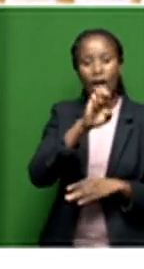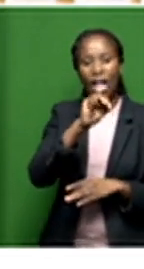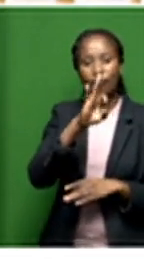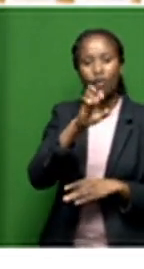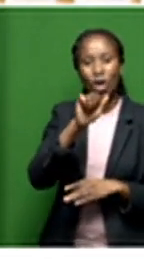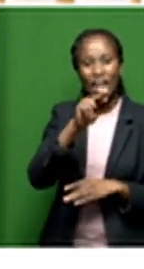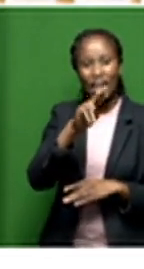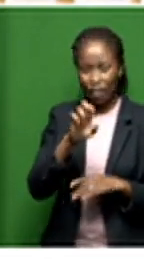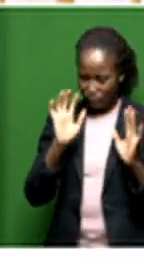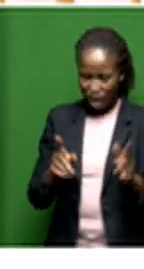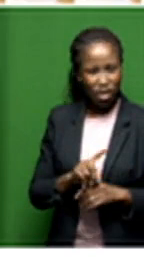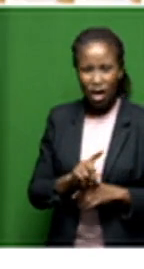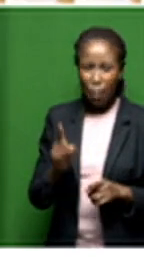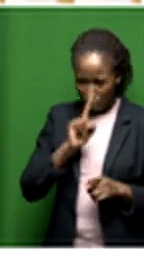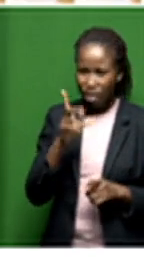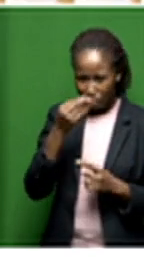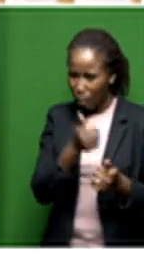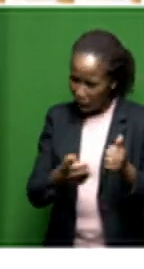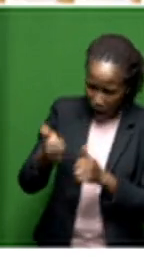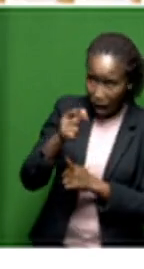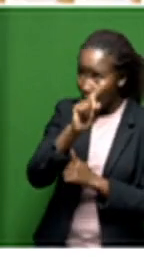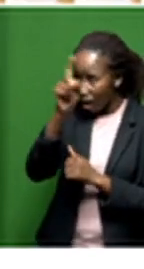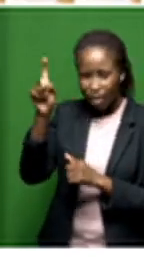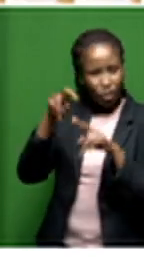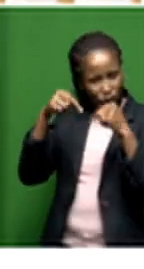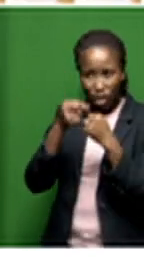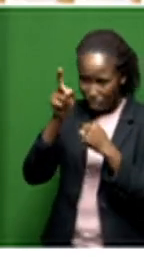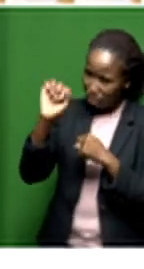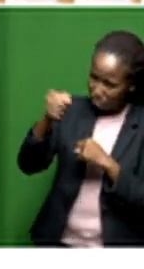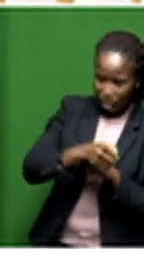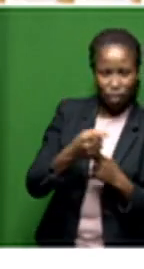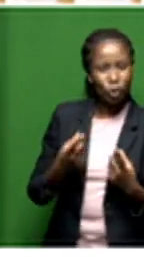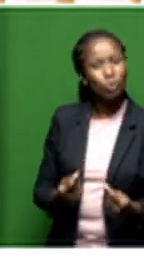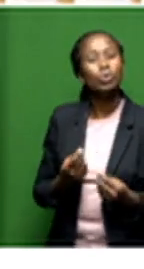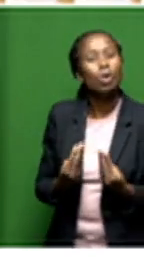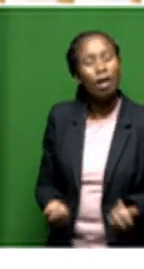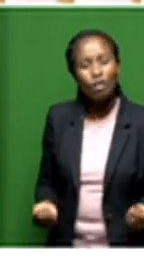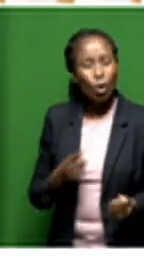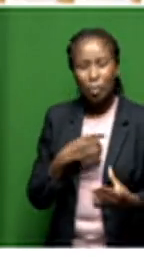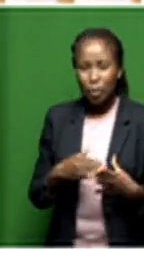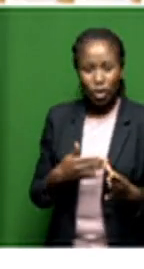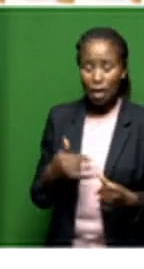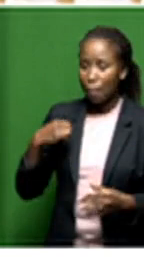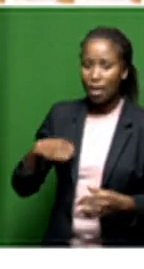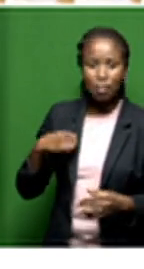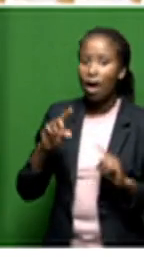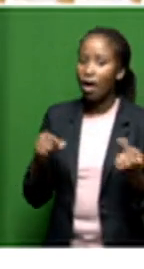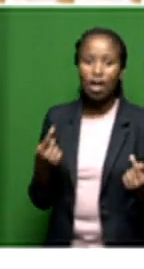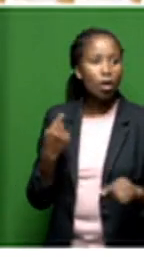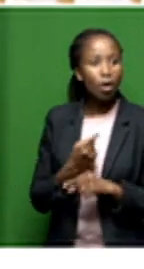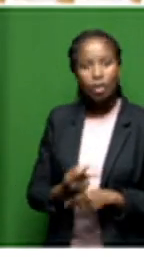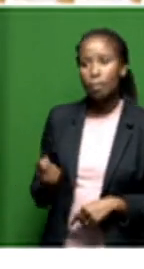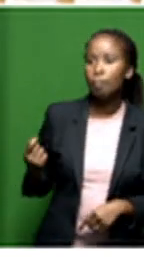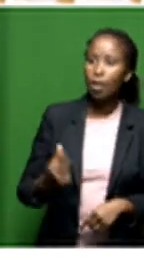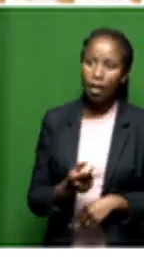to get higher structures involved in trying to curb this, because it can't be that the municipality keeps paying for the same thing